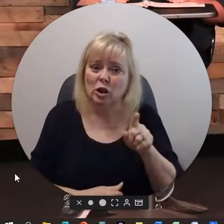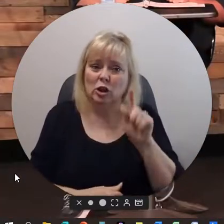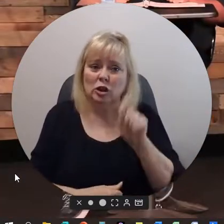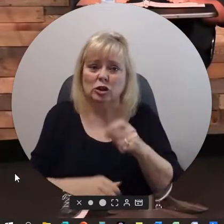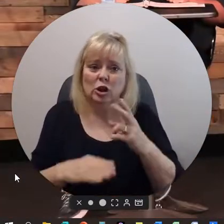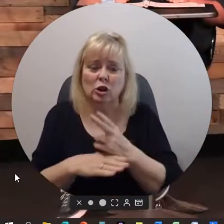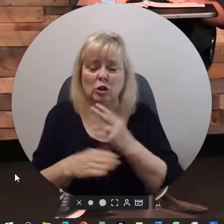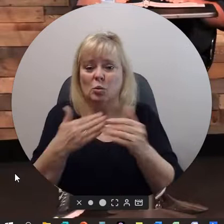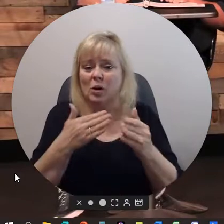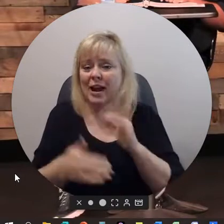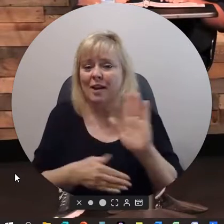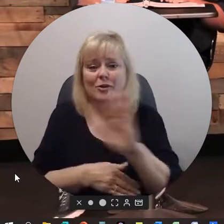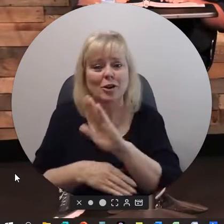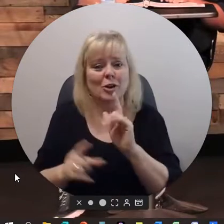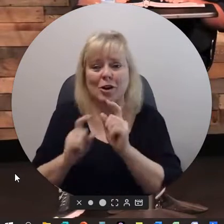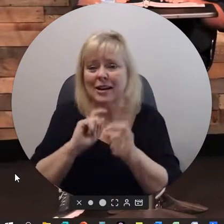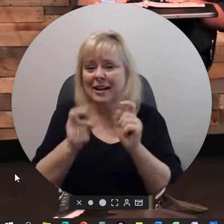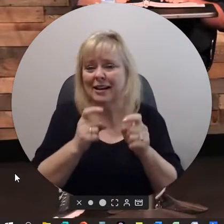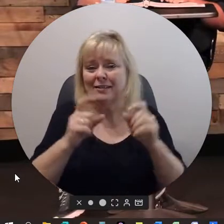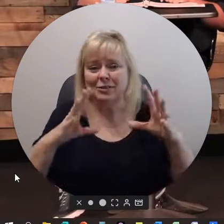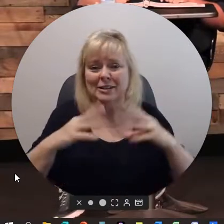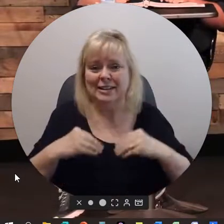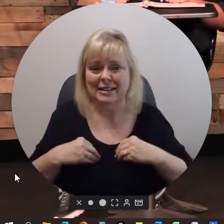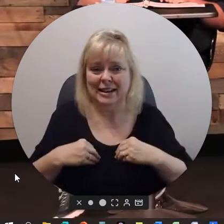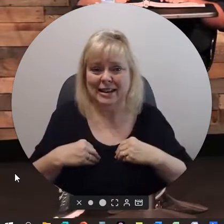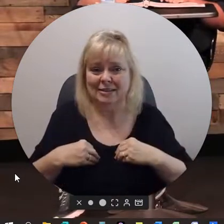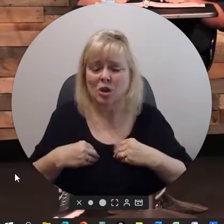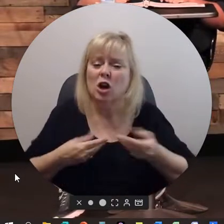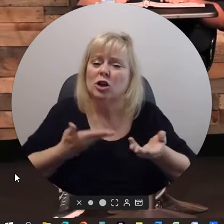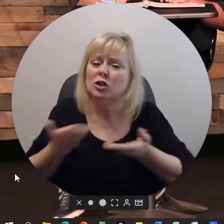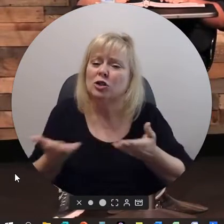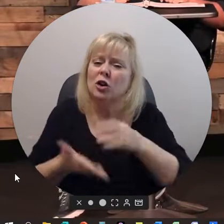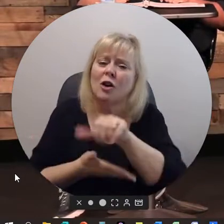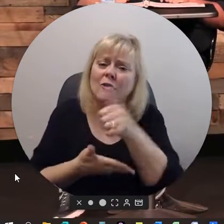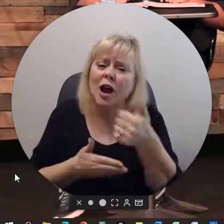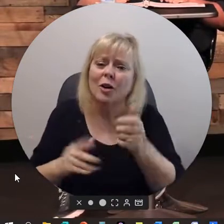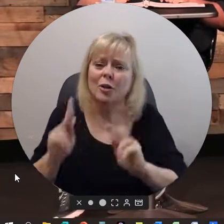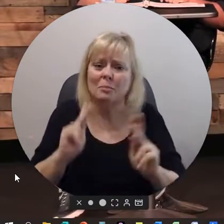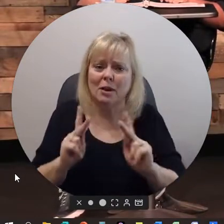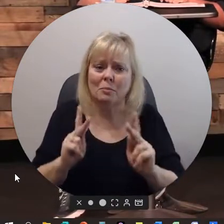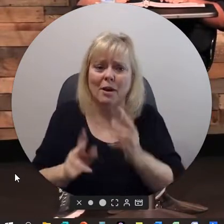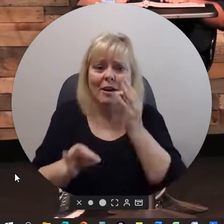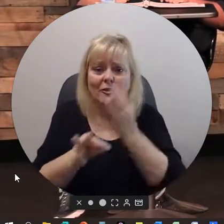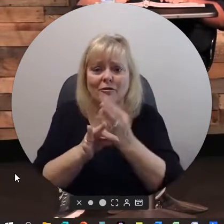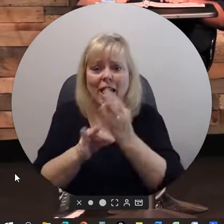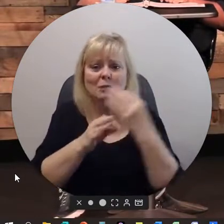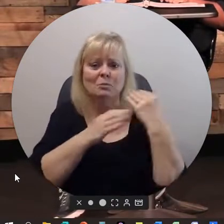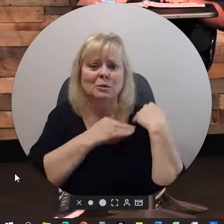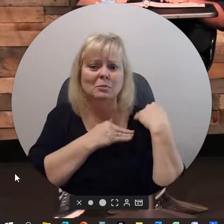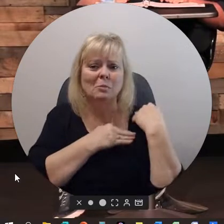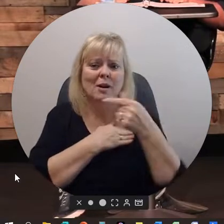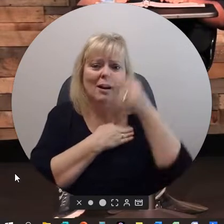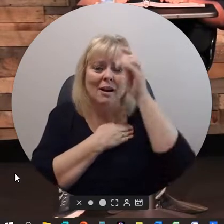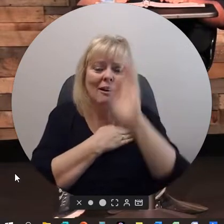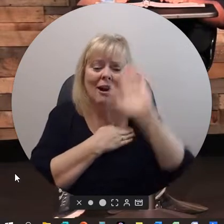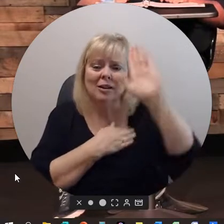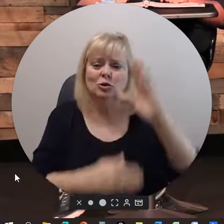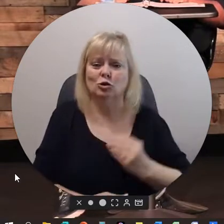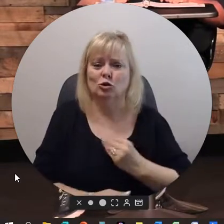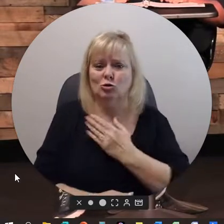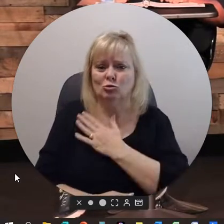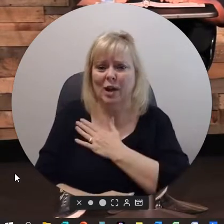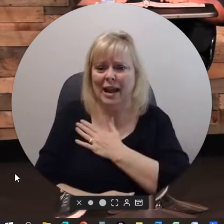have received to serve others as faithful stewards of God's grace in its various